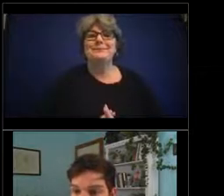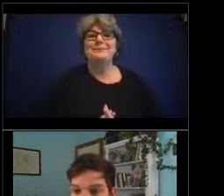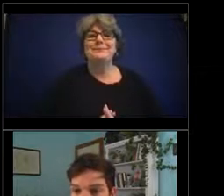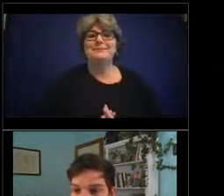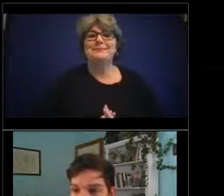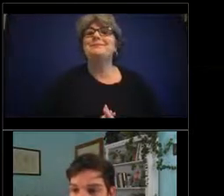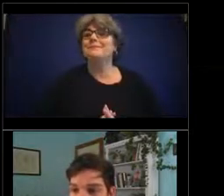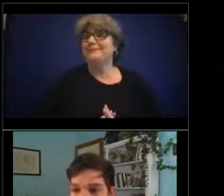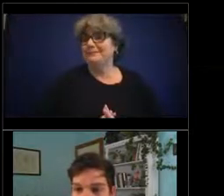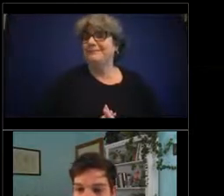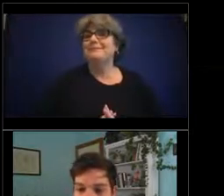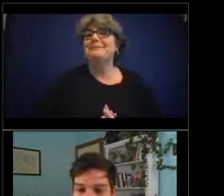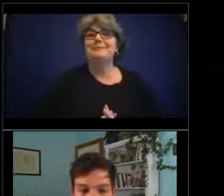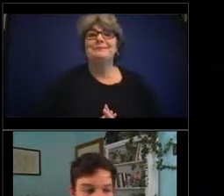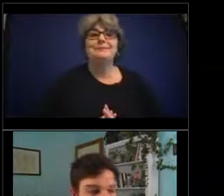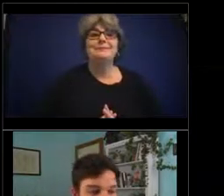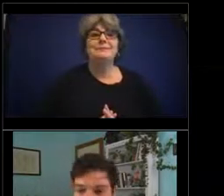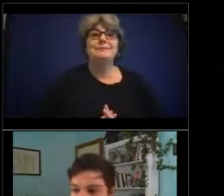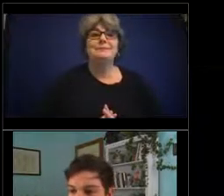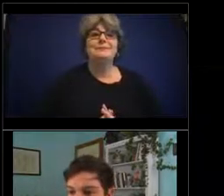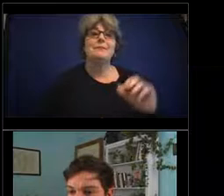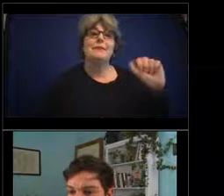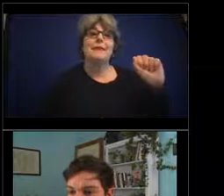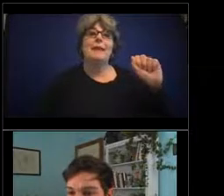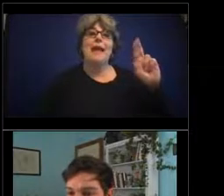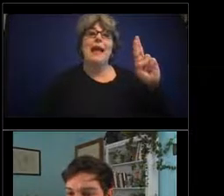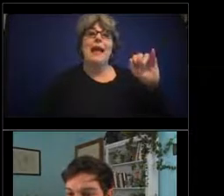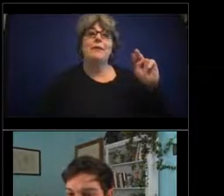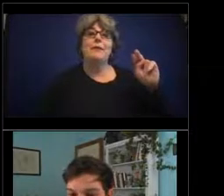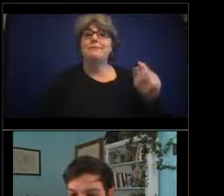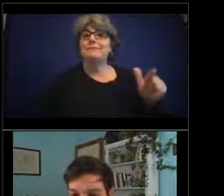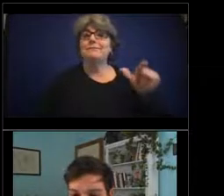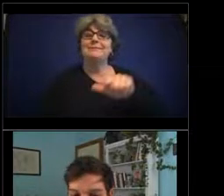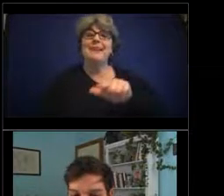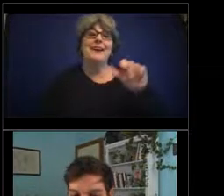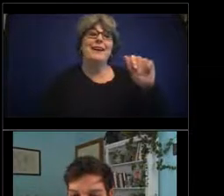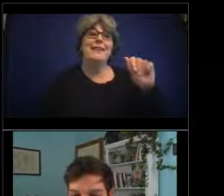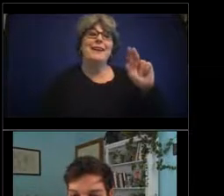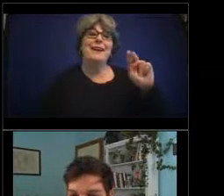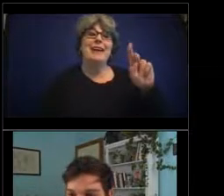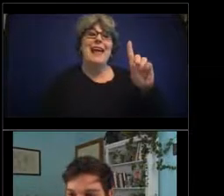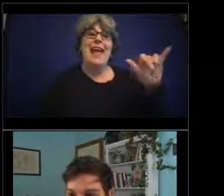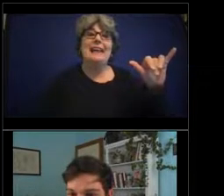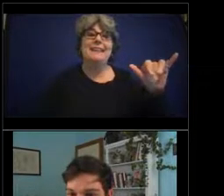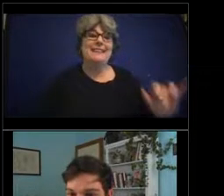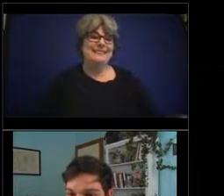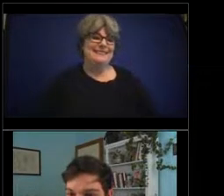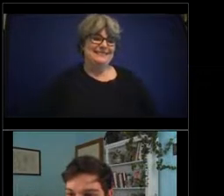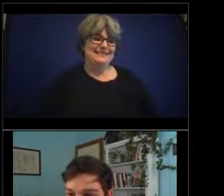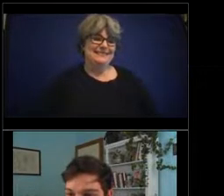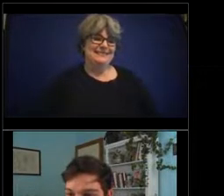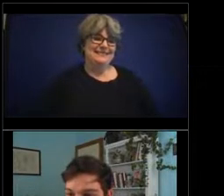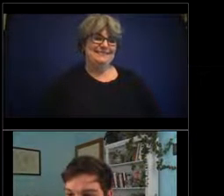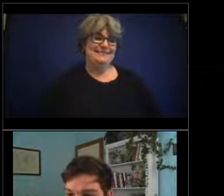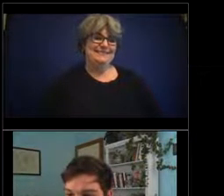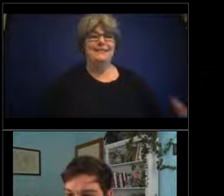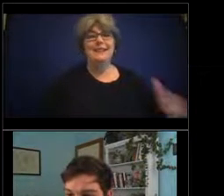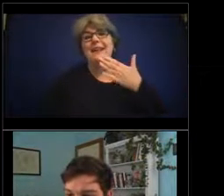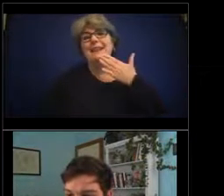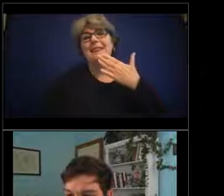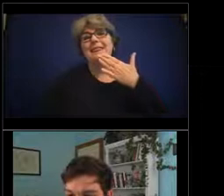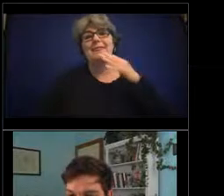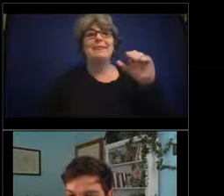All right. And we can now I'll pass it on to Andy again, who's going to take over for the next photo. Yeah, thank you so much,